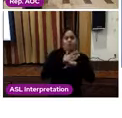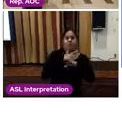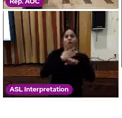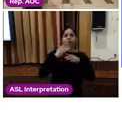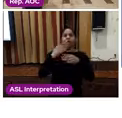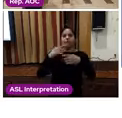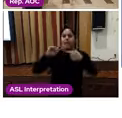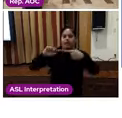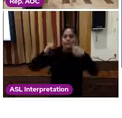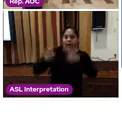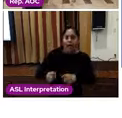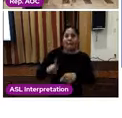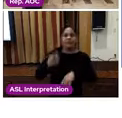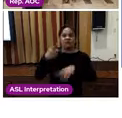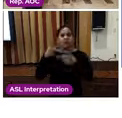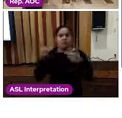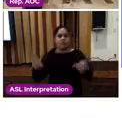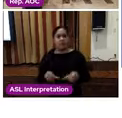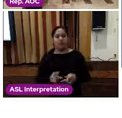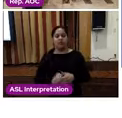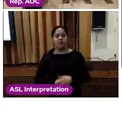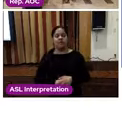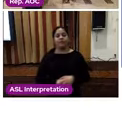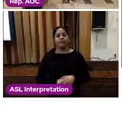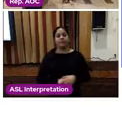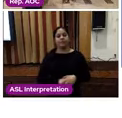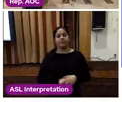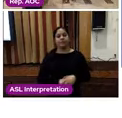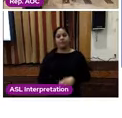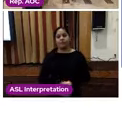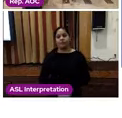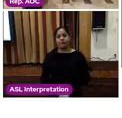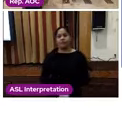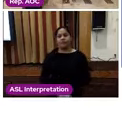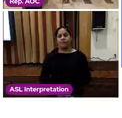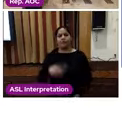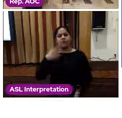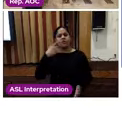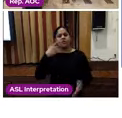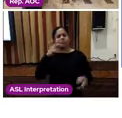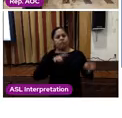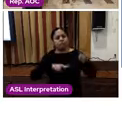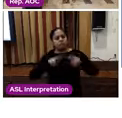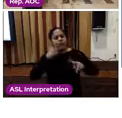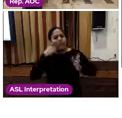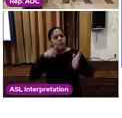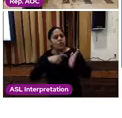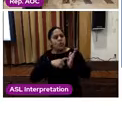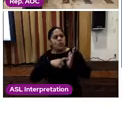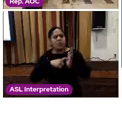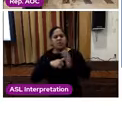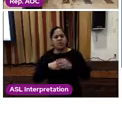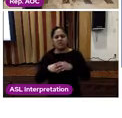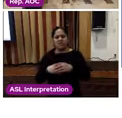so we started looking at this. And this increase in crime started happening